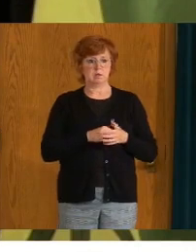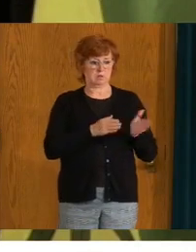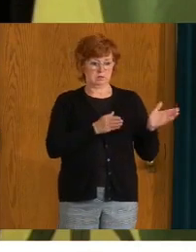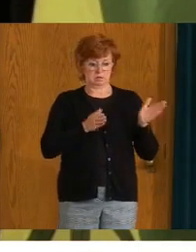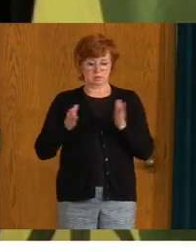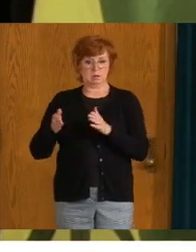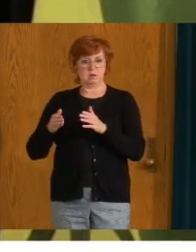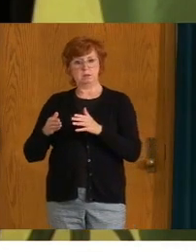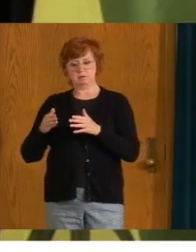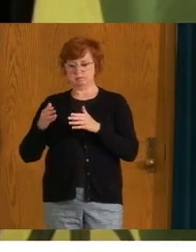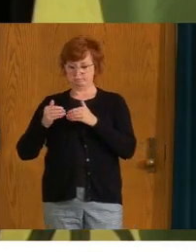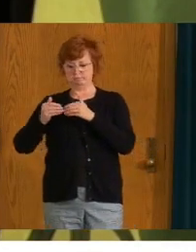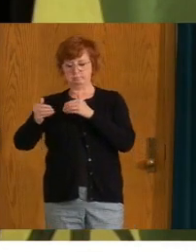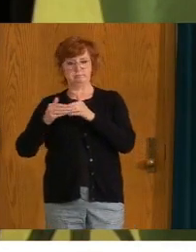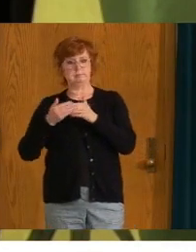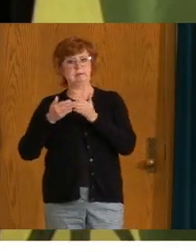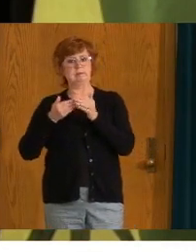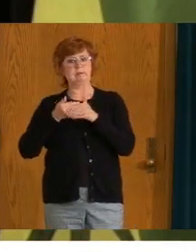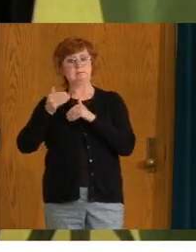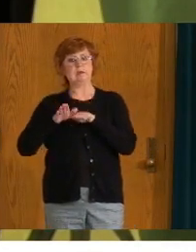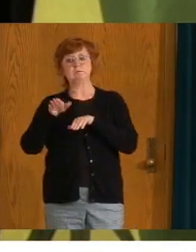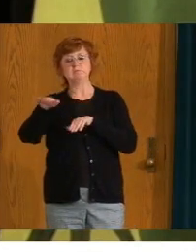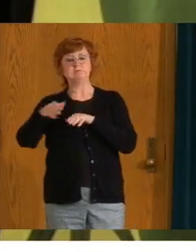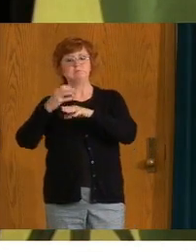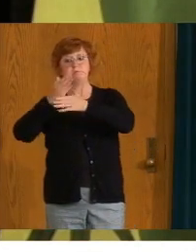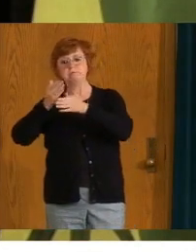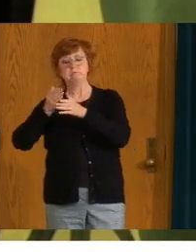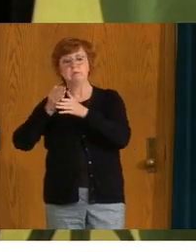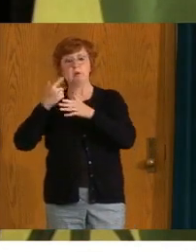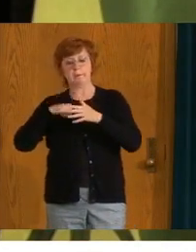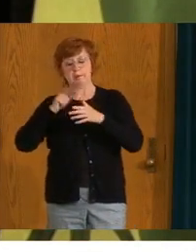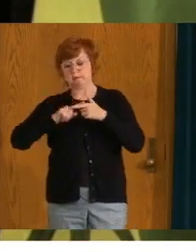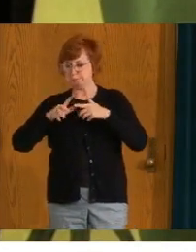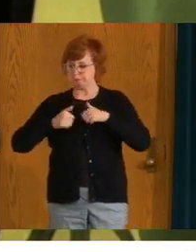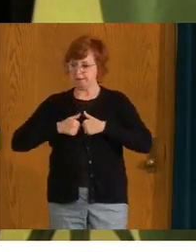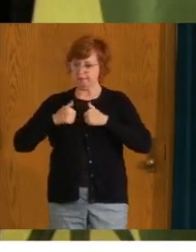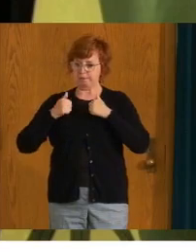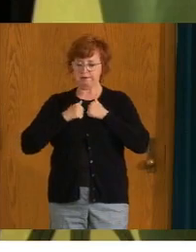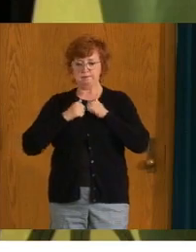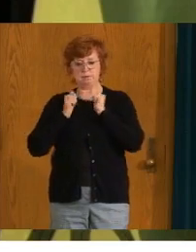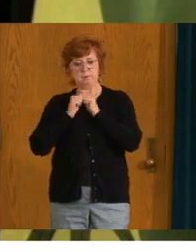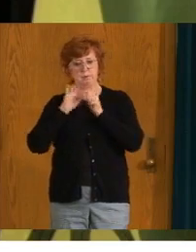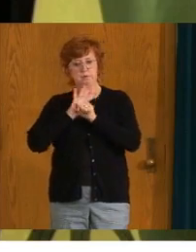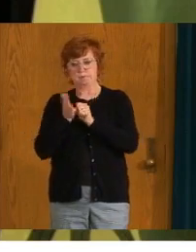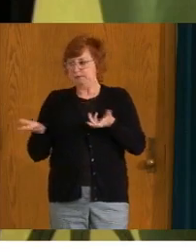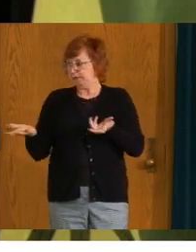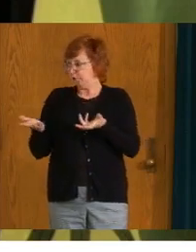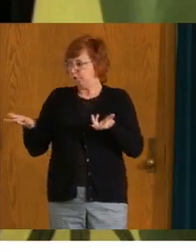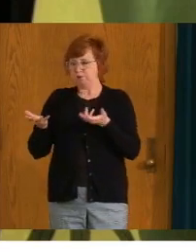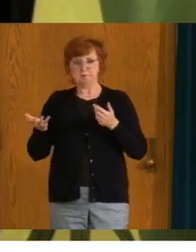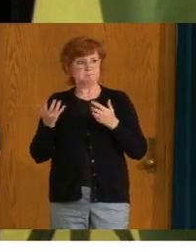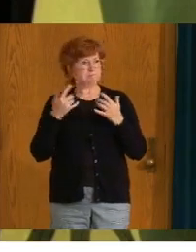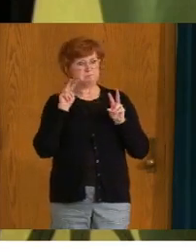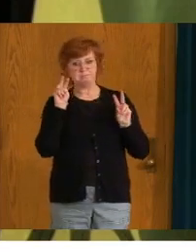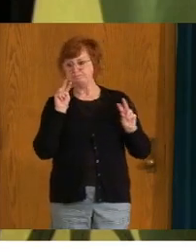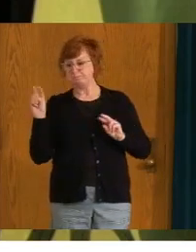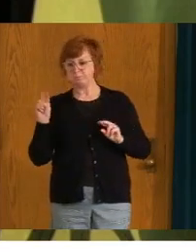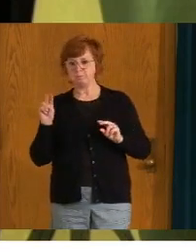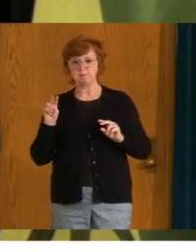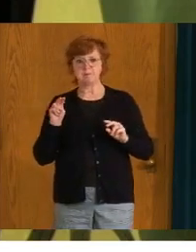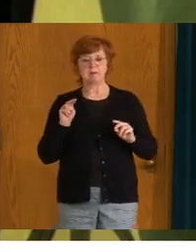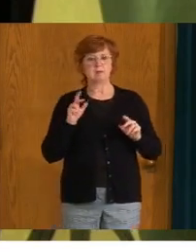think it's important for us to realize that the decision now to get vaccinated is not just about keeping those around you safe. Those around you likely